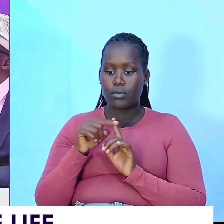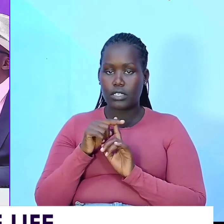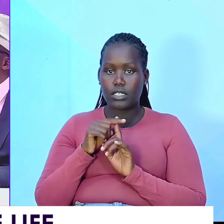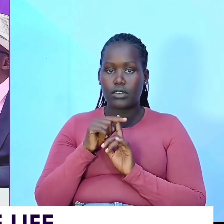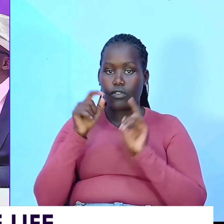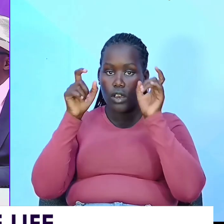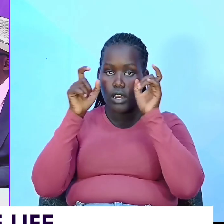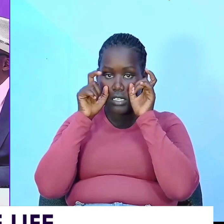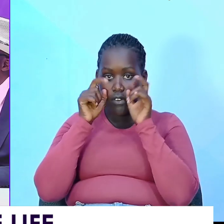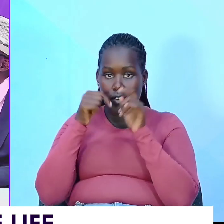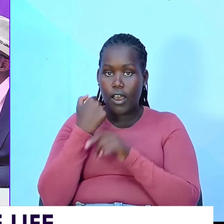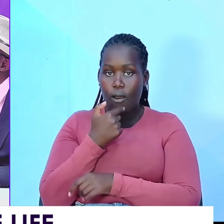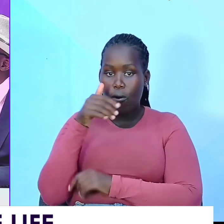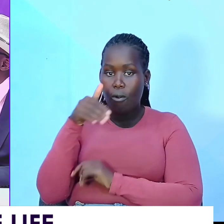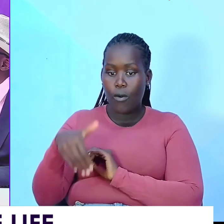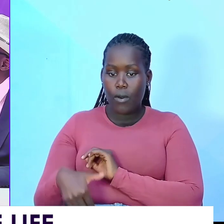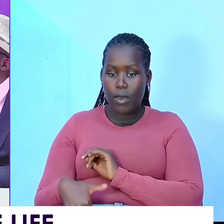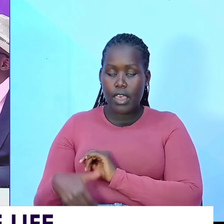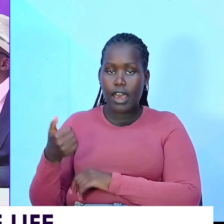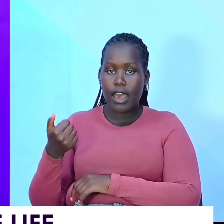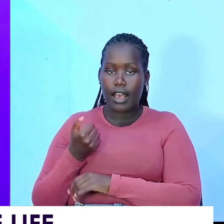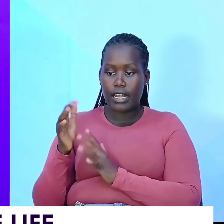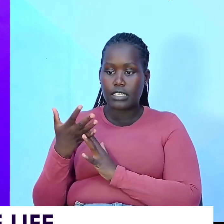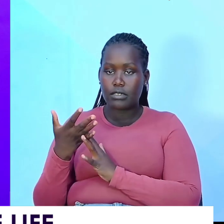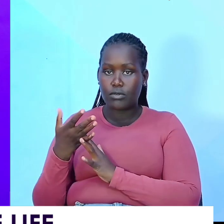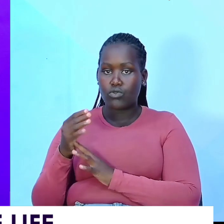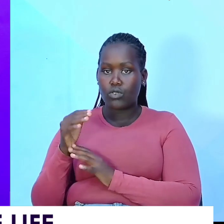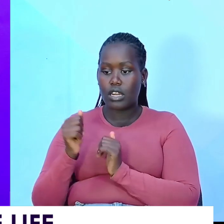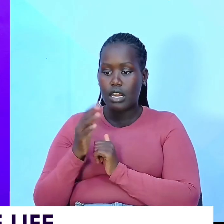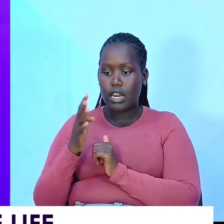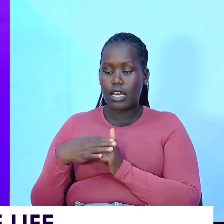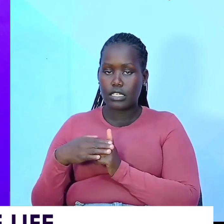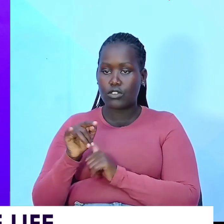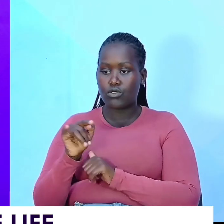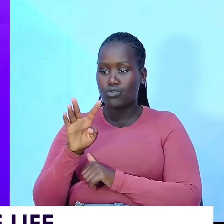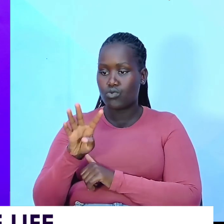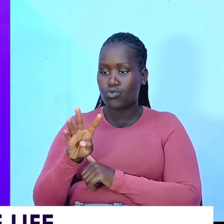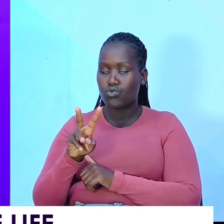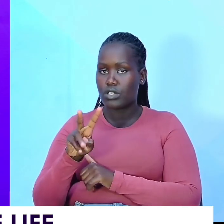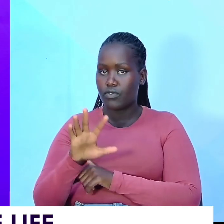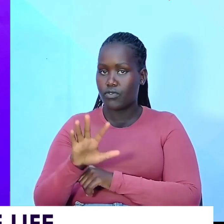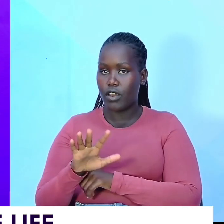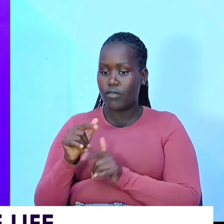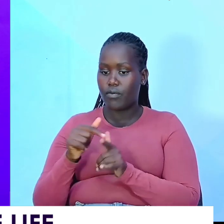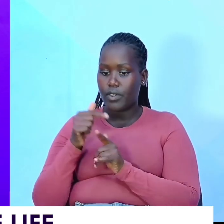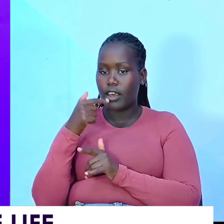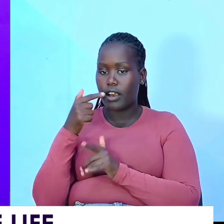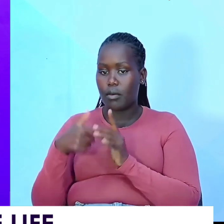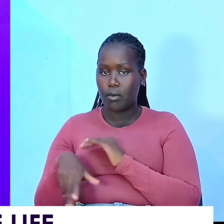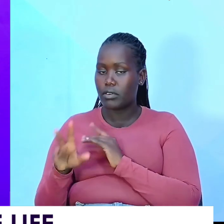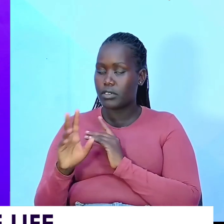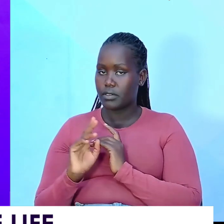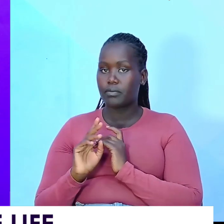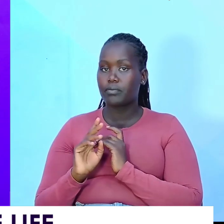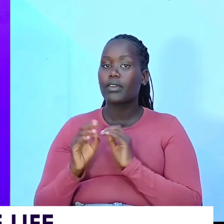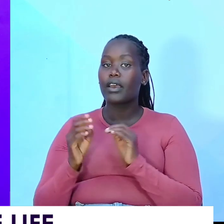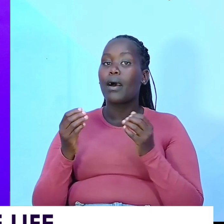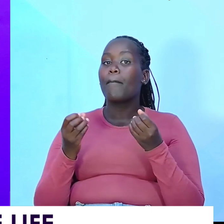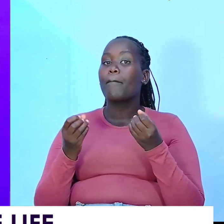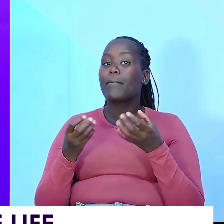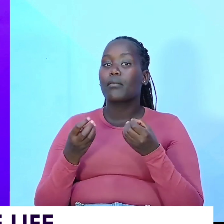young girls aged between 19 to 25. And then she told me, funny enough, many of them